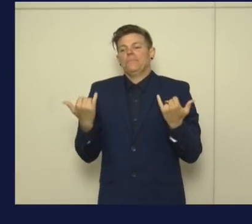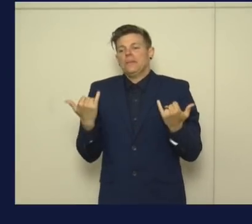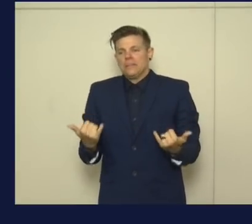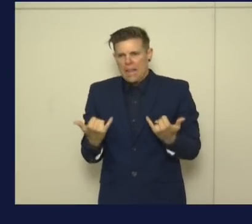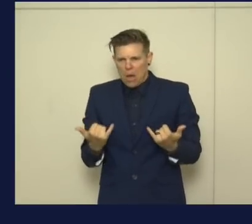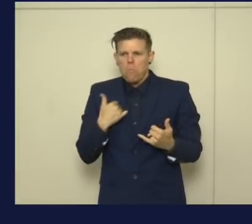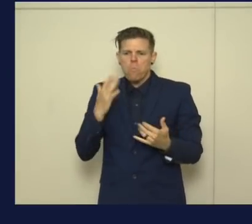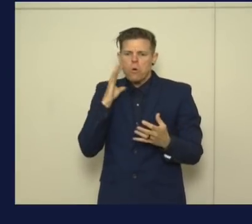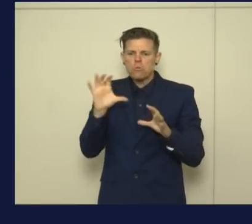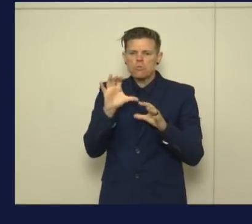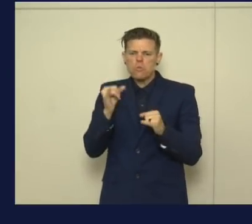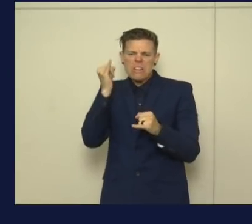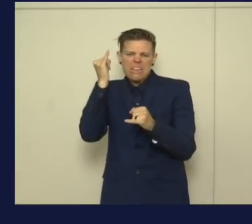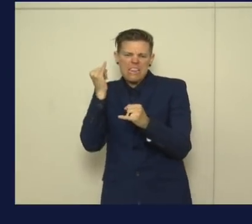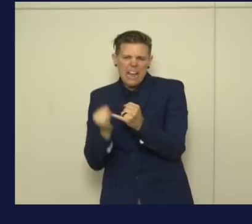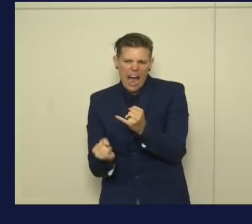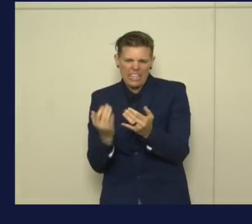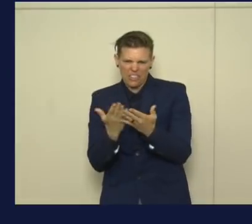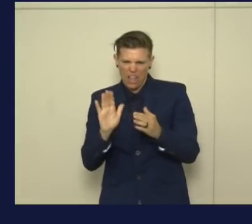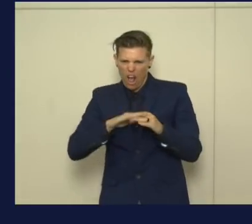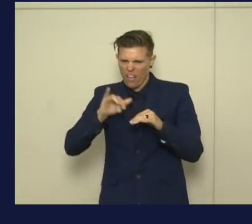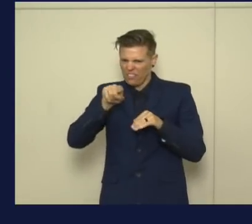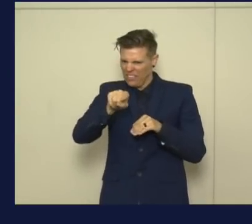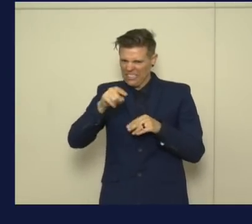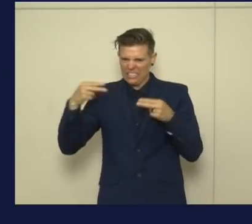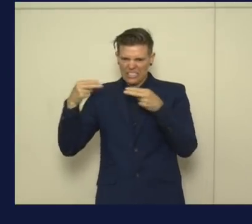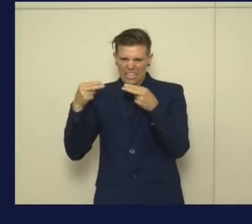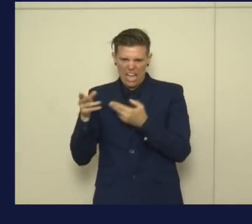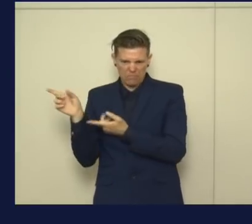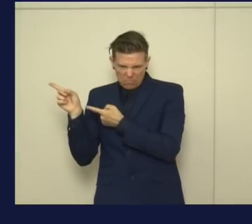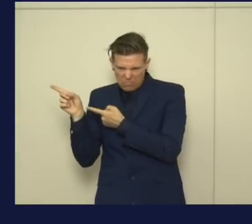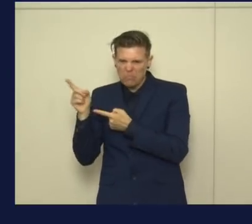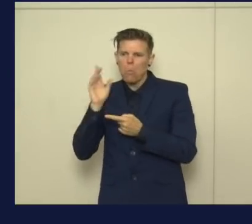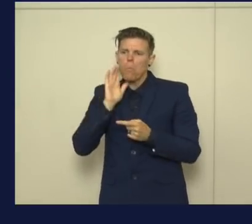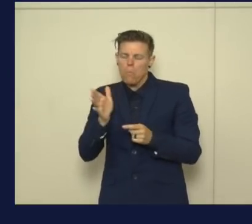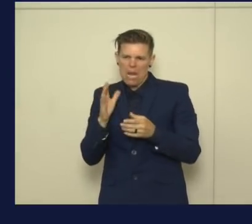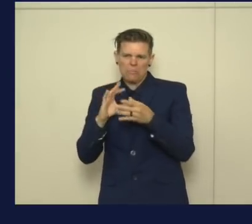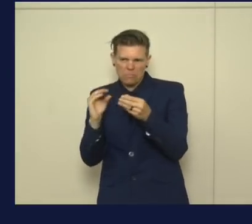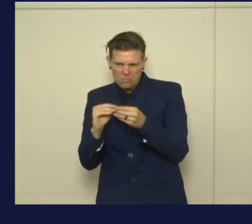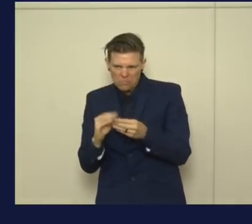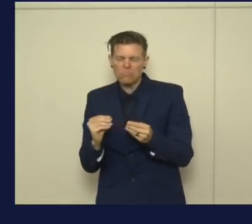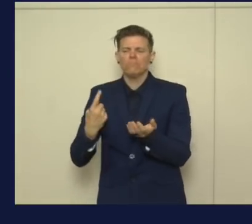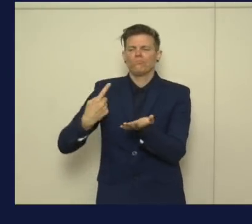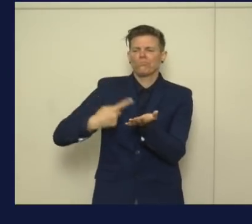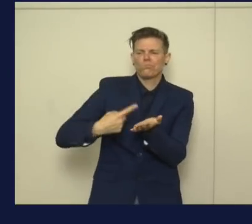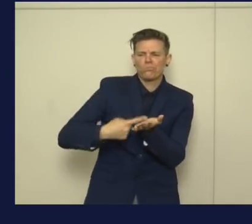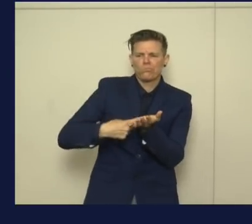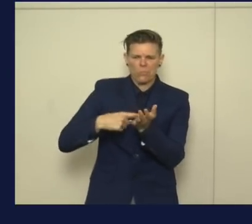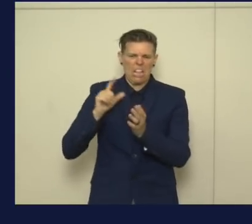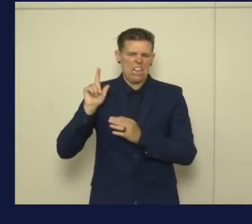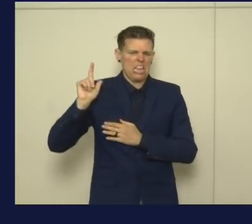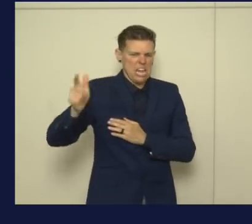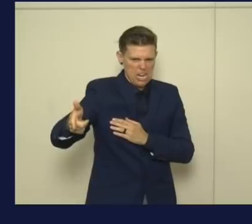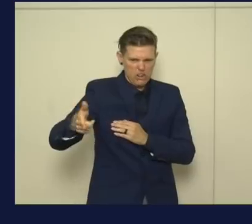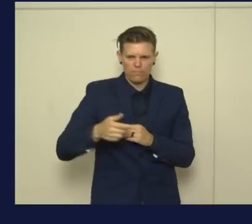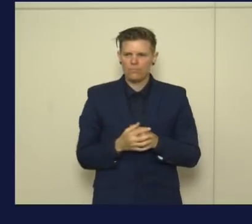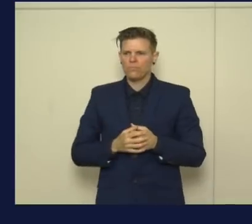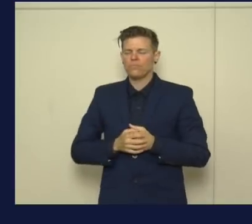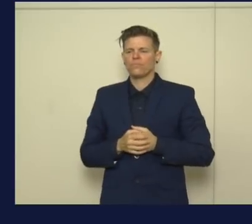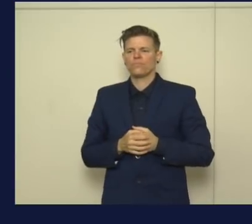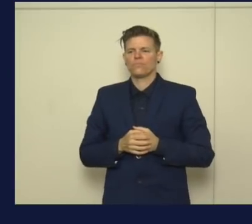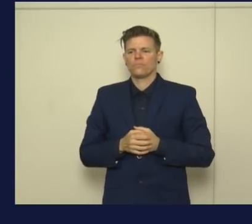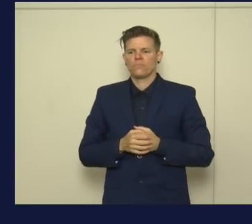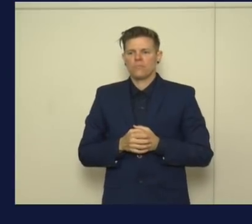slide. I was almost going to skip it. I do think it's worth noting, and I'm expecting we'll have some more conversation about this during the press